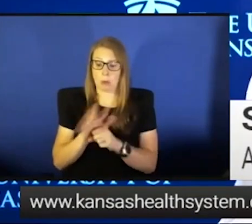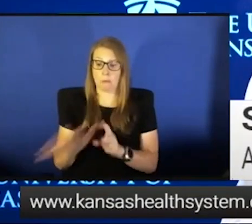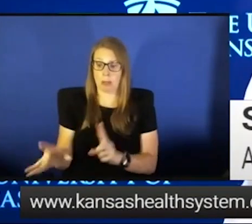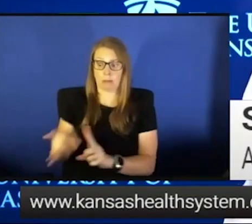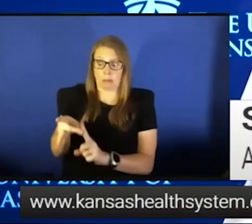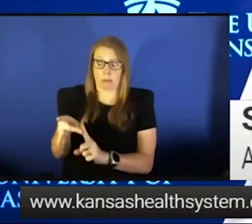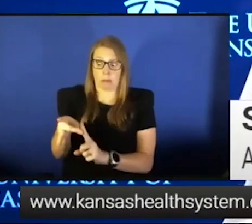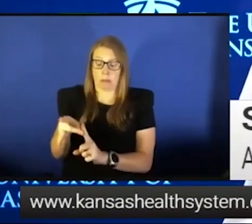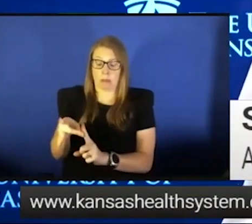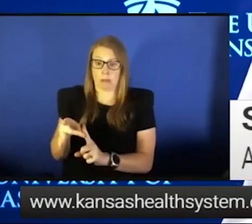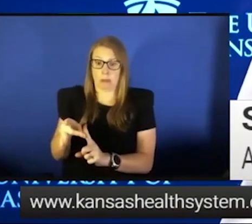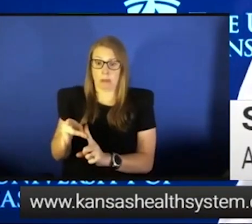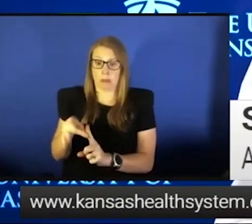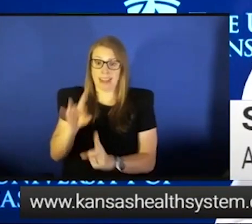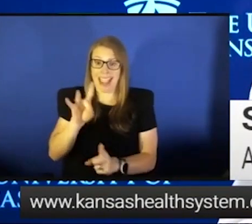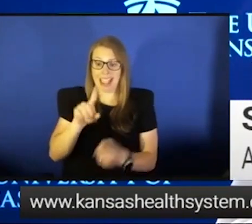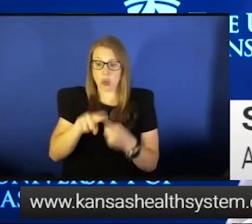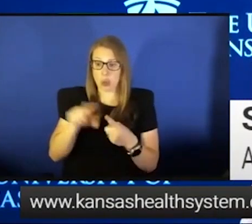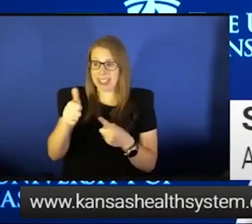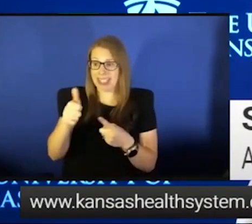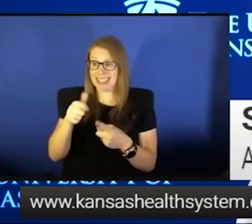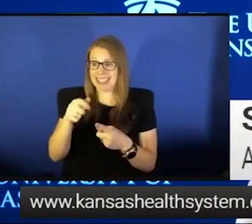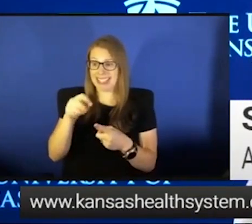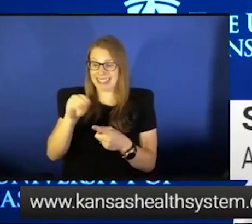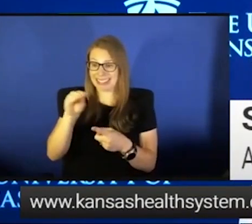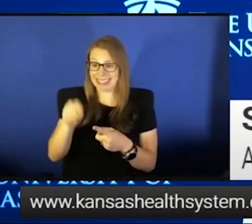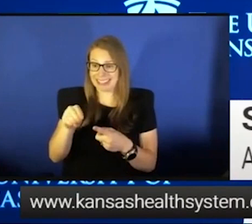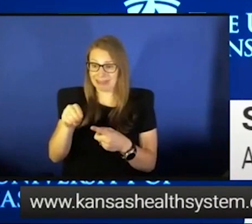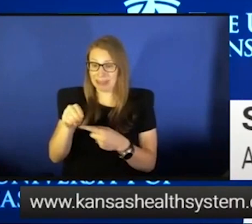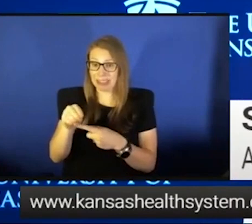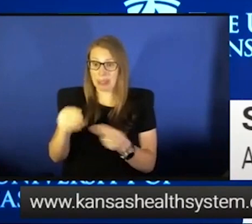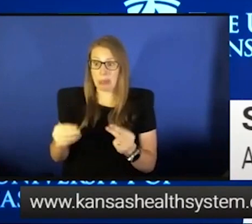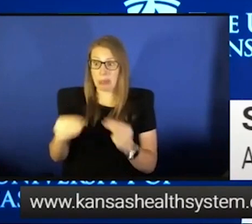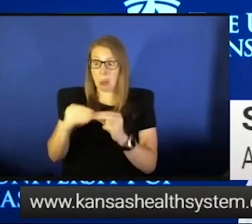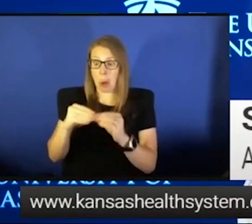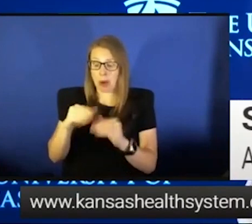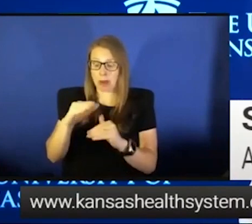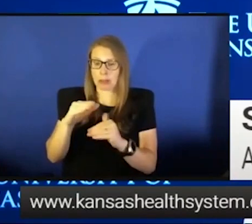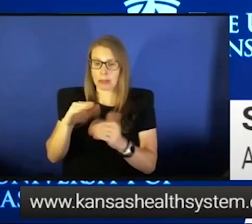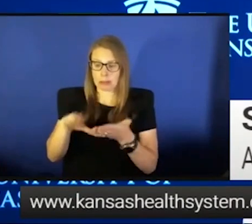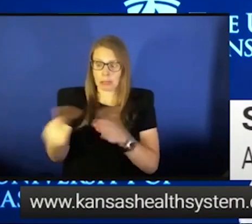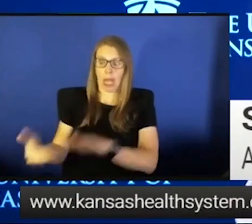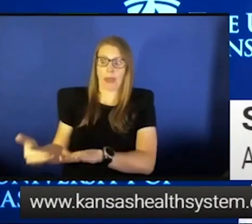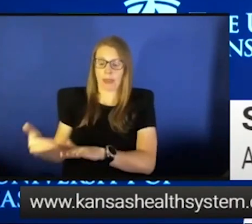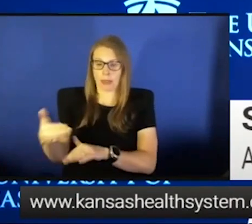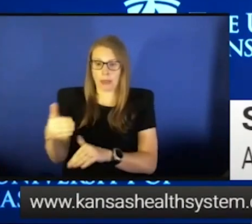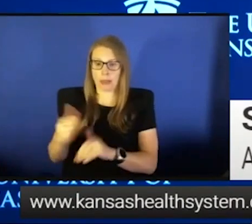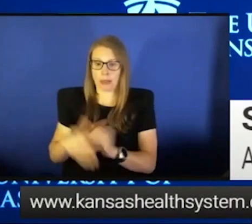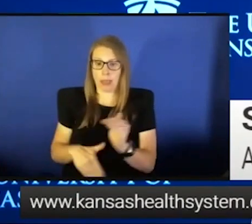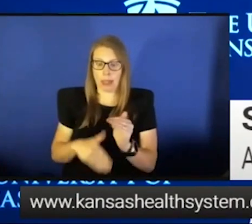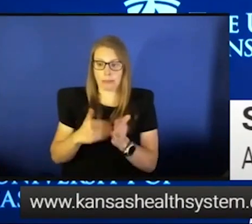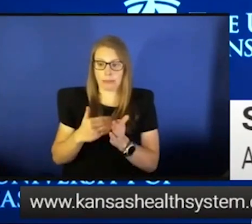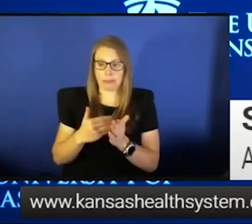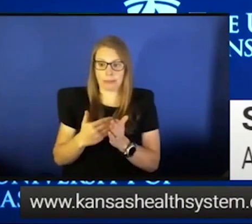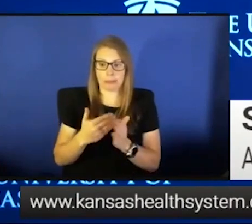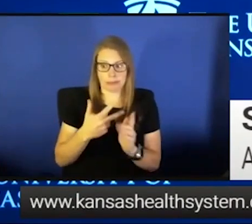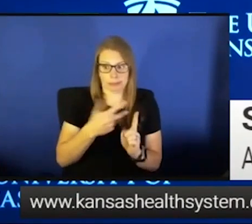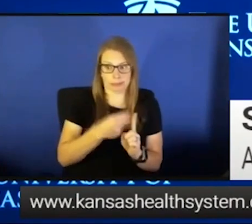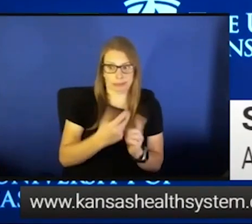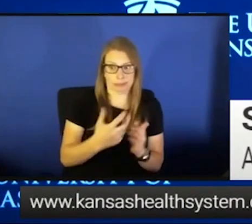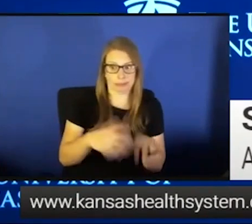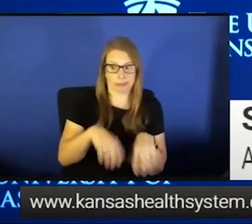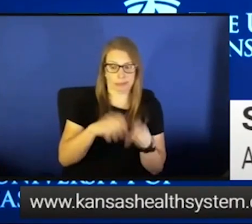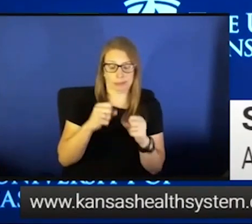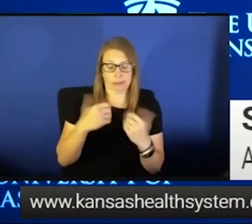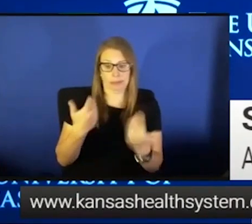8 to 10 times higher risk of death than if you've been vaccinated. So the evidence is it's just overwhelming. We just need to